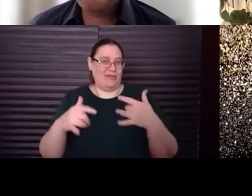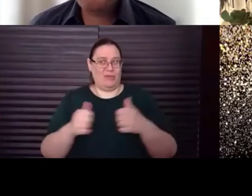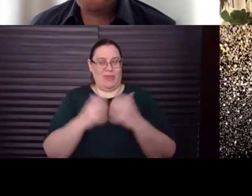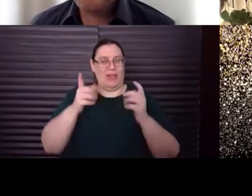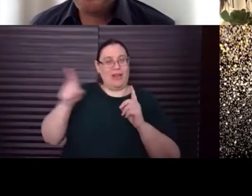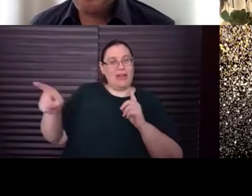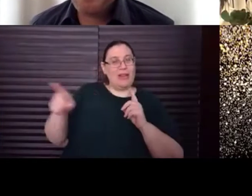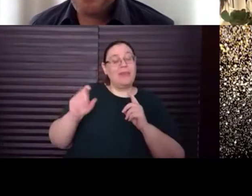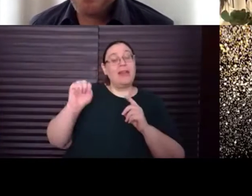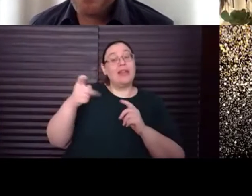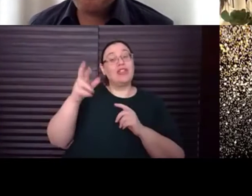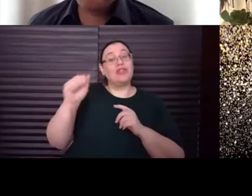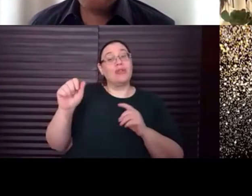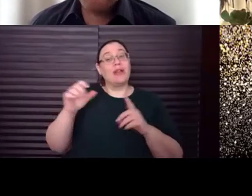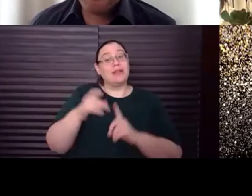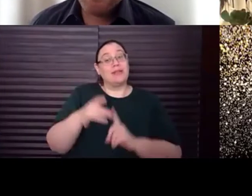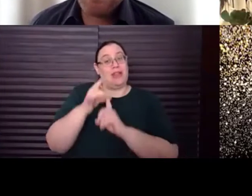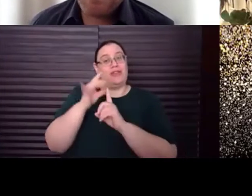the story of